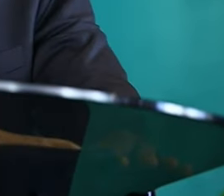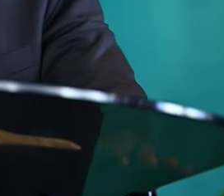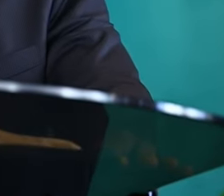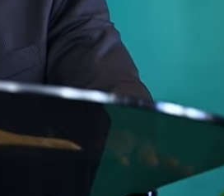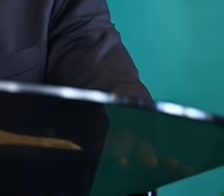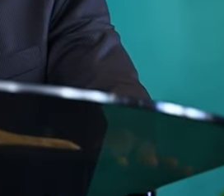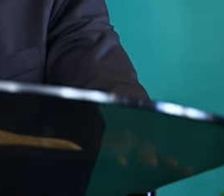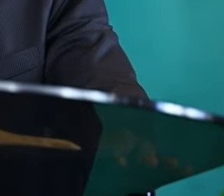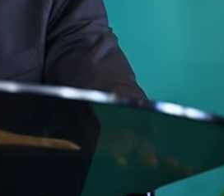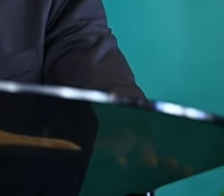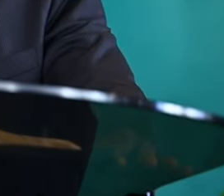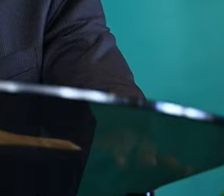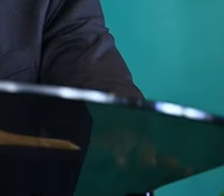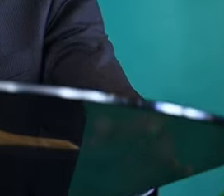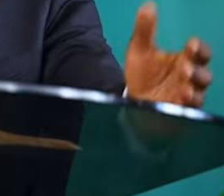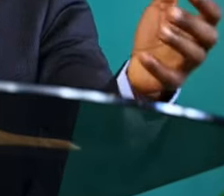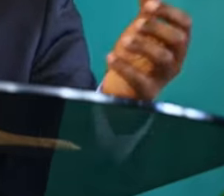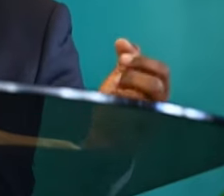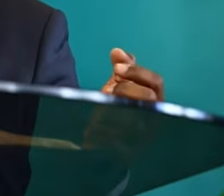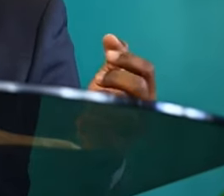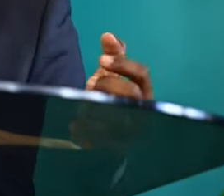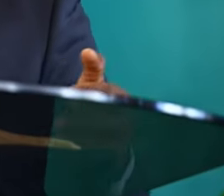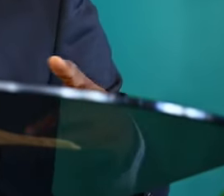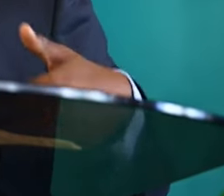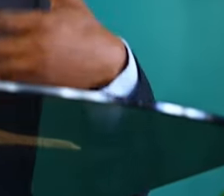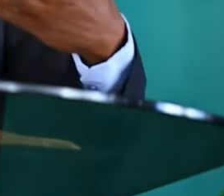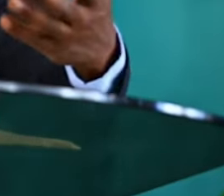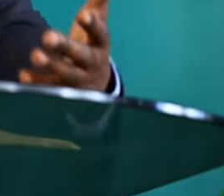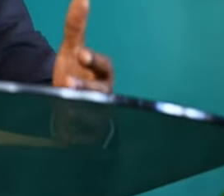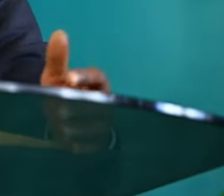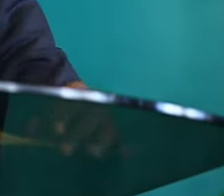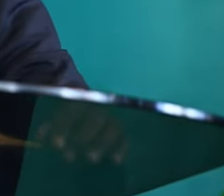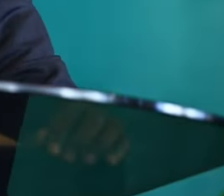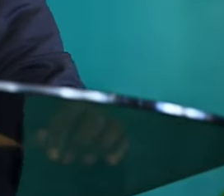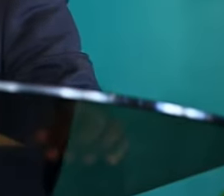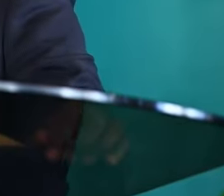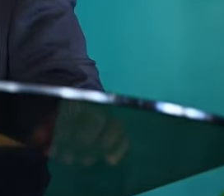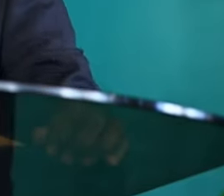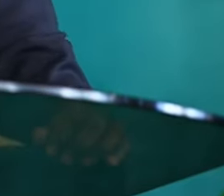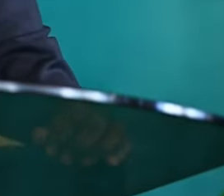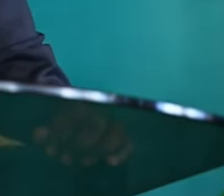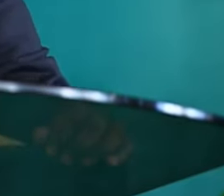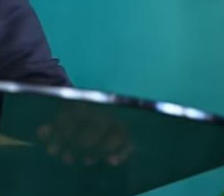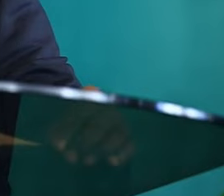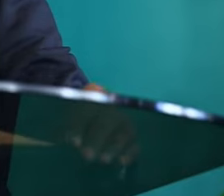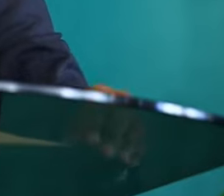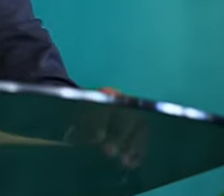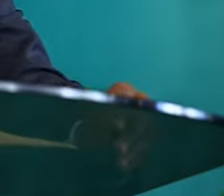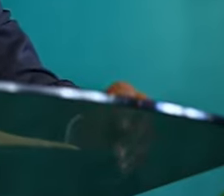Jonathan and his armor bearer did not shrink back. They showed themselves and moved forward by